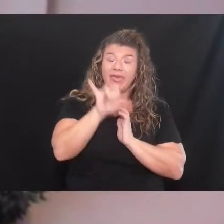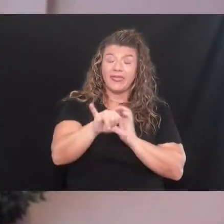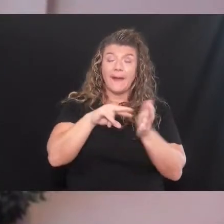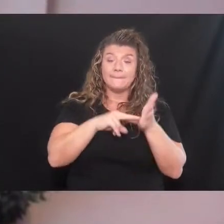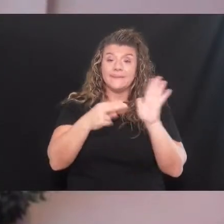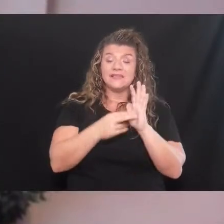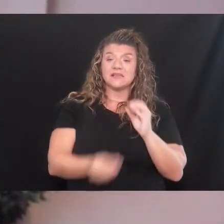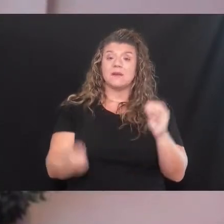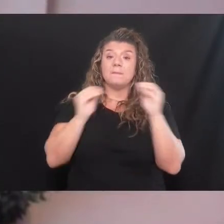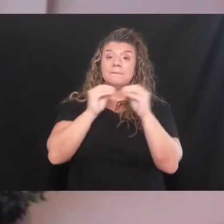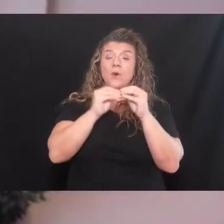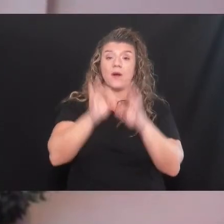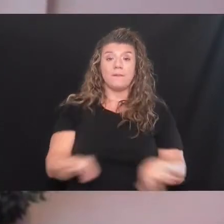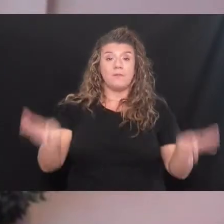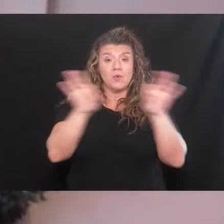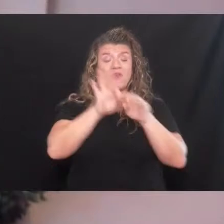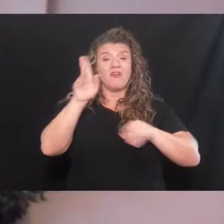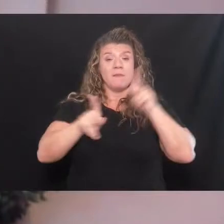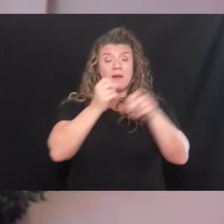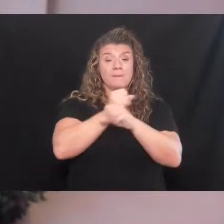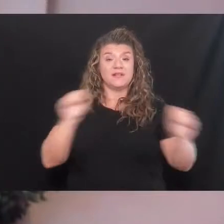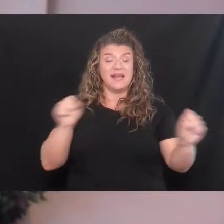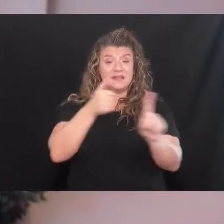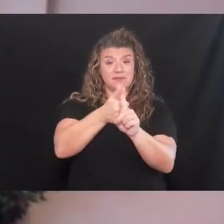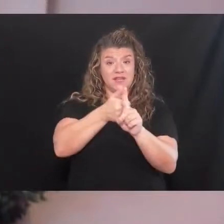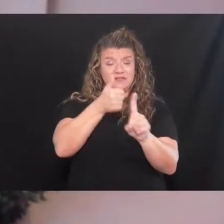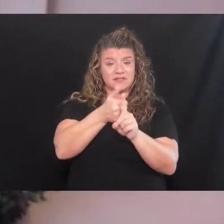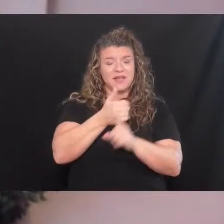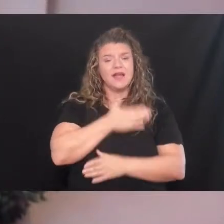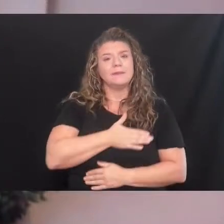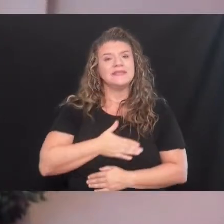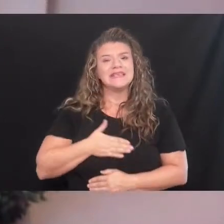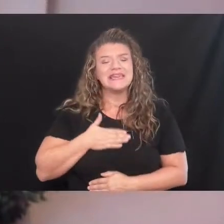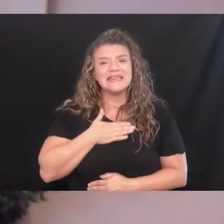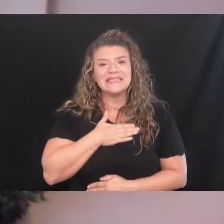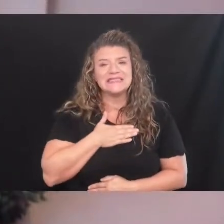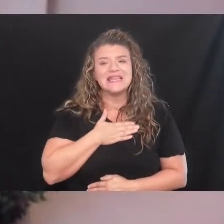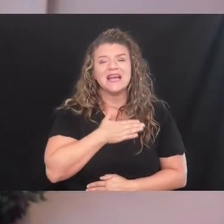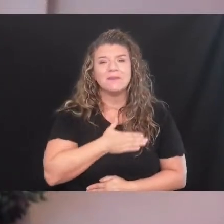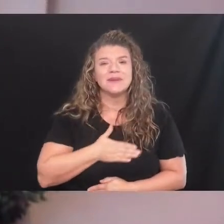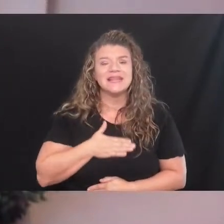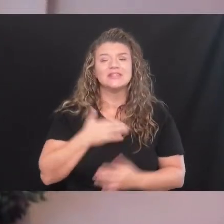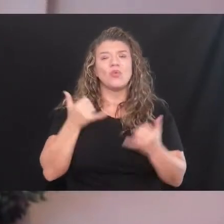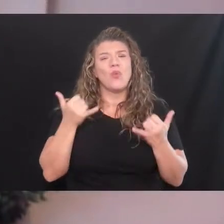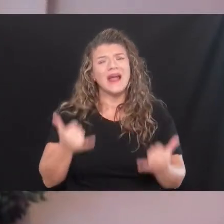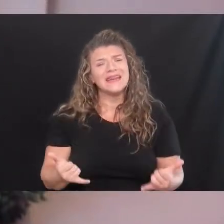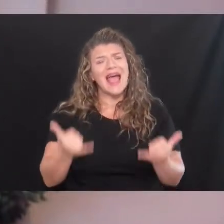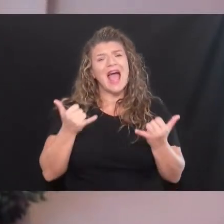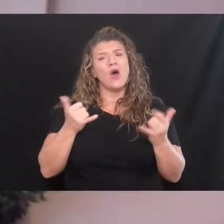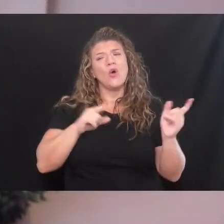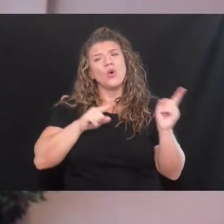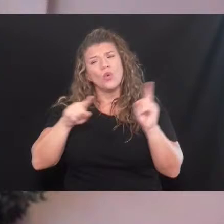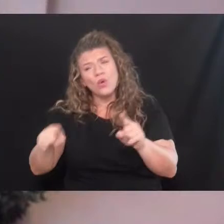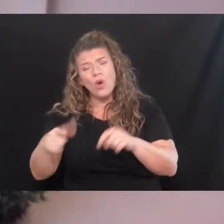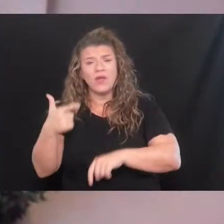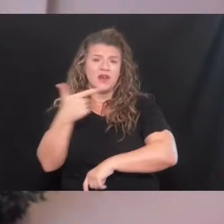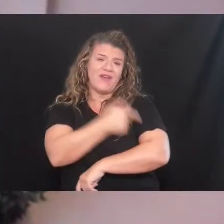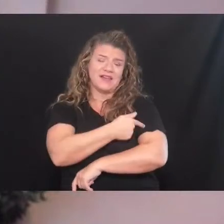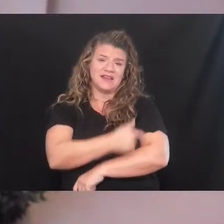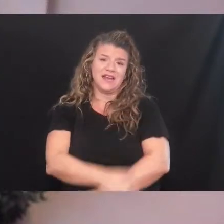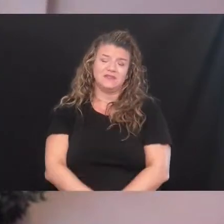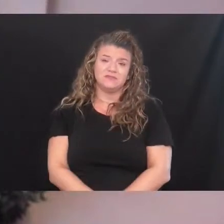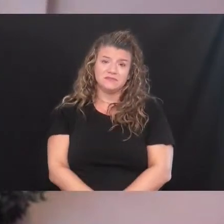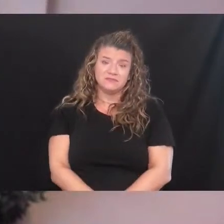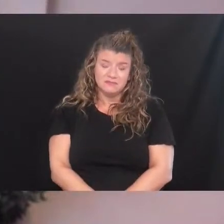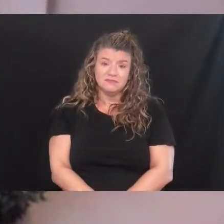right now for people to protect themselves. And please, please, please, right now choose to get full vaccination,